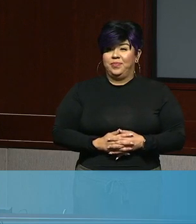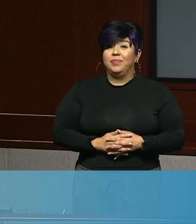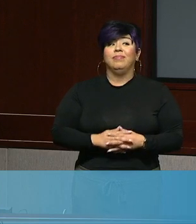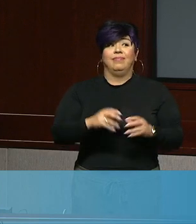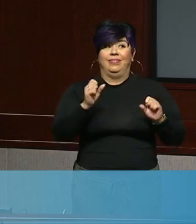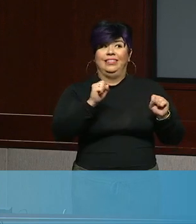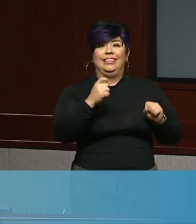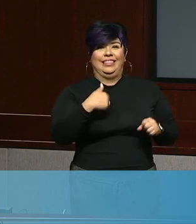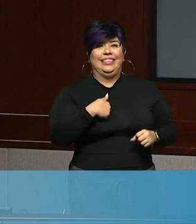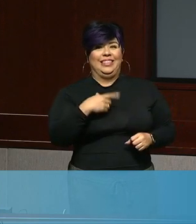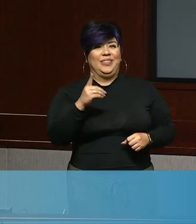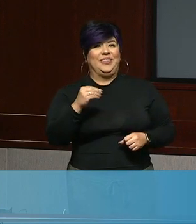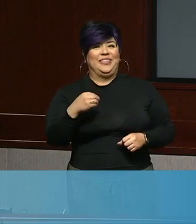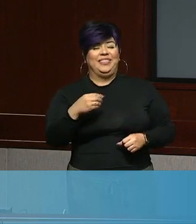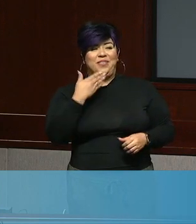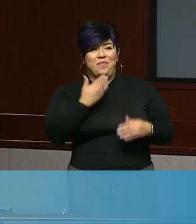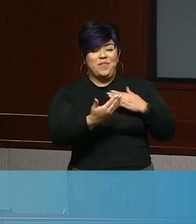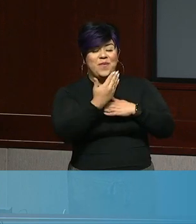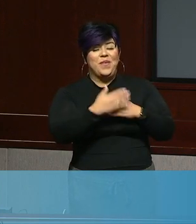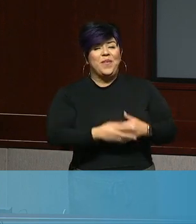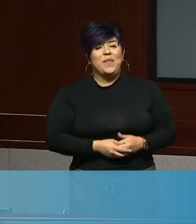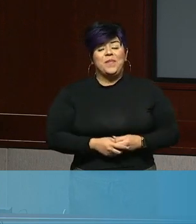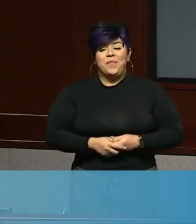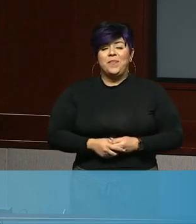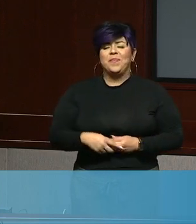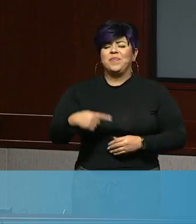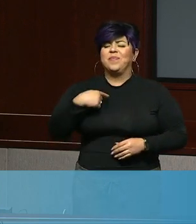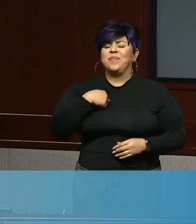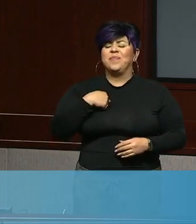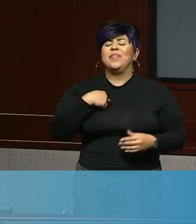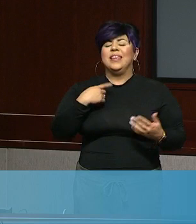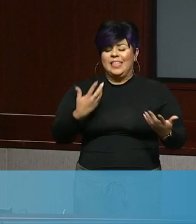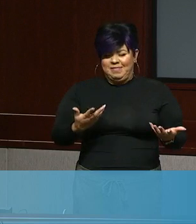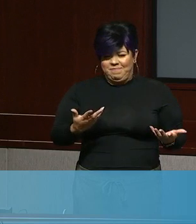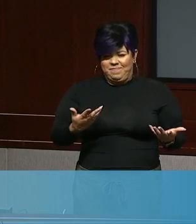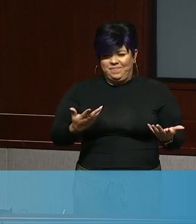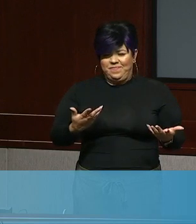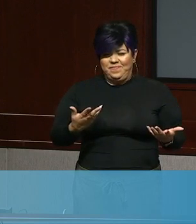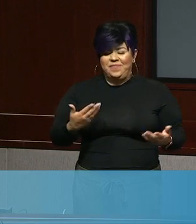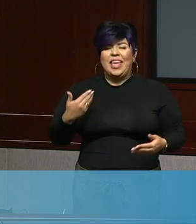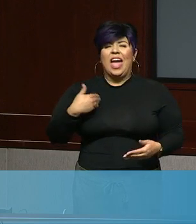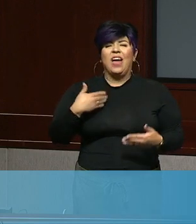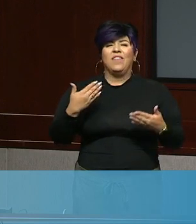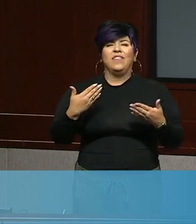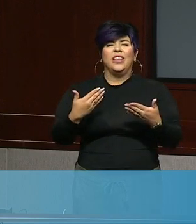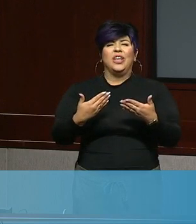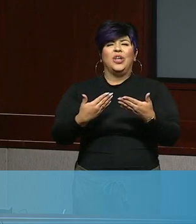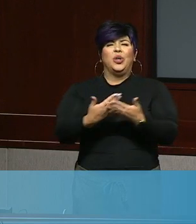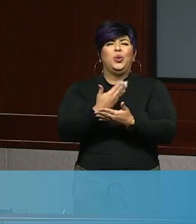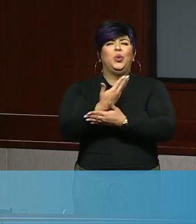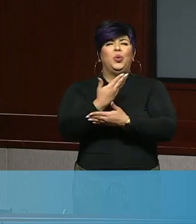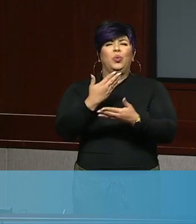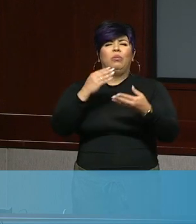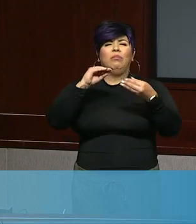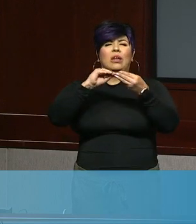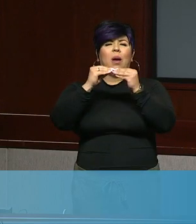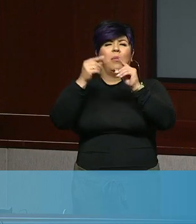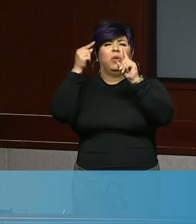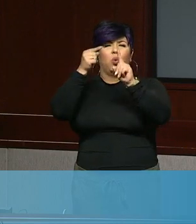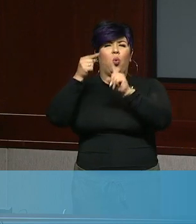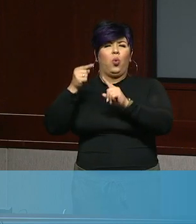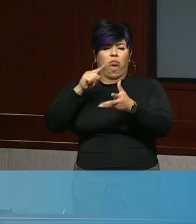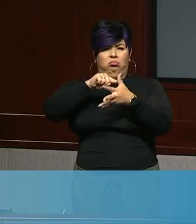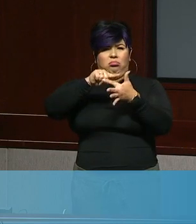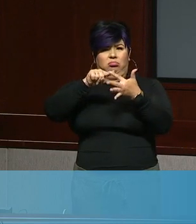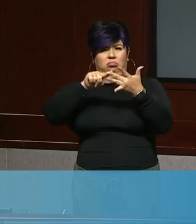Yes, I do. Good morning. Good morning. I was wondering, okay, so now that we have this new metric, this health equity metric, do you